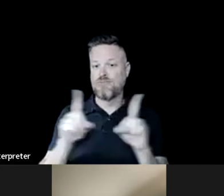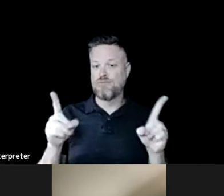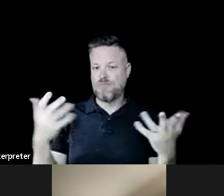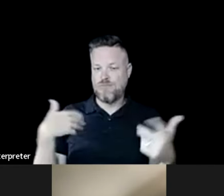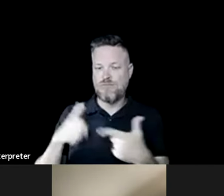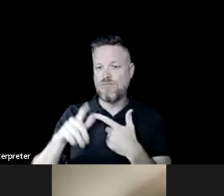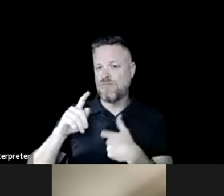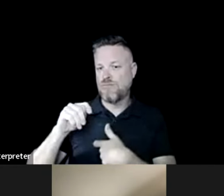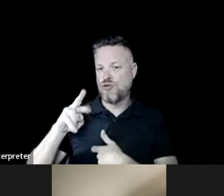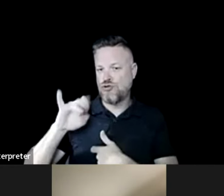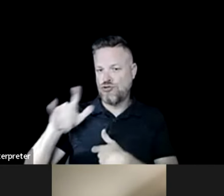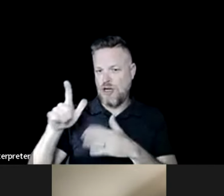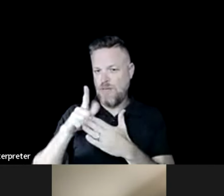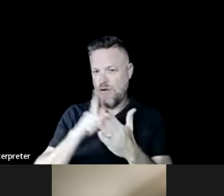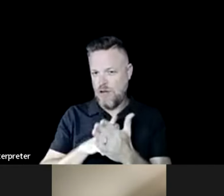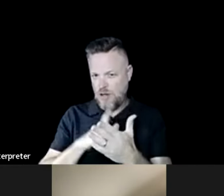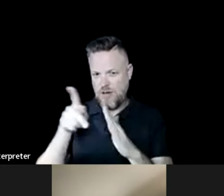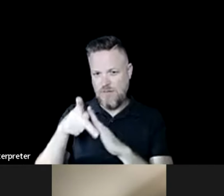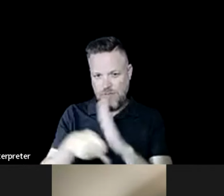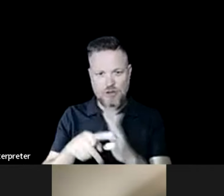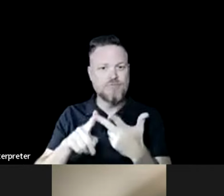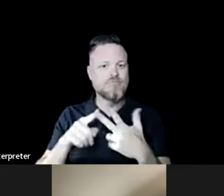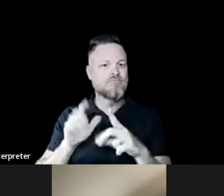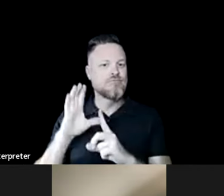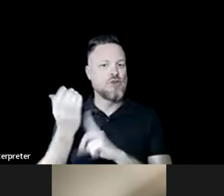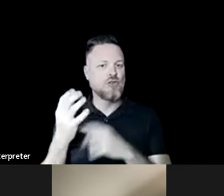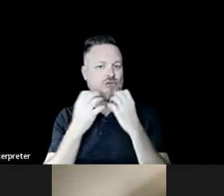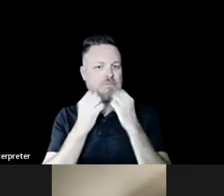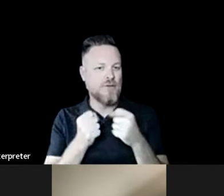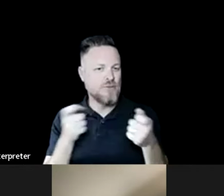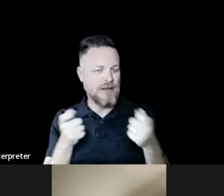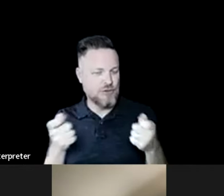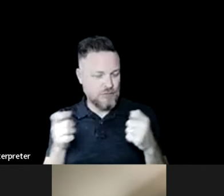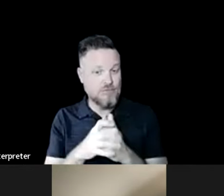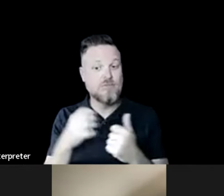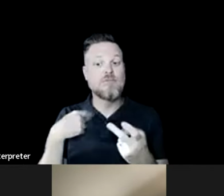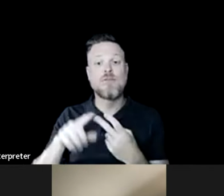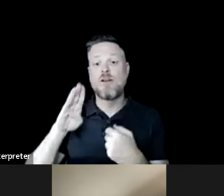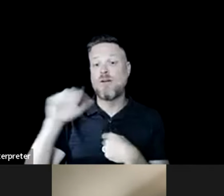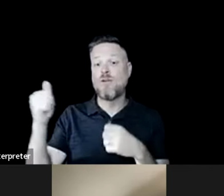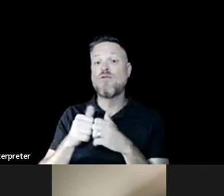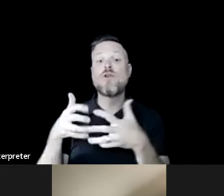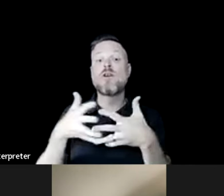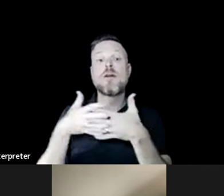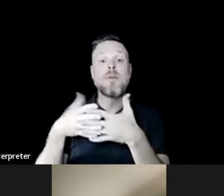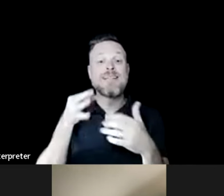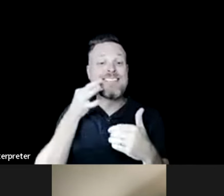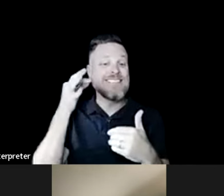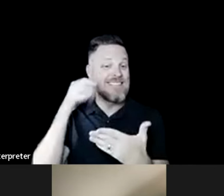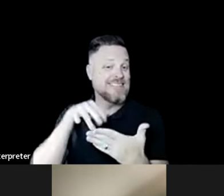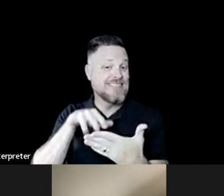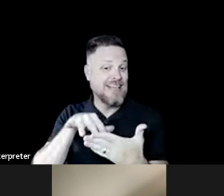tribal law and policy and cultural preservation management, and I have an undergrad in American Indian Studies and